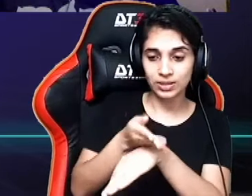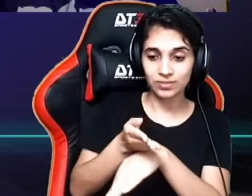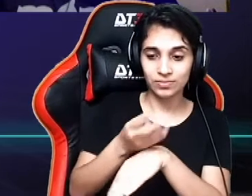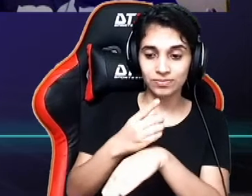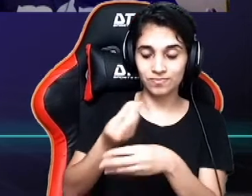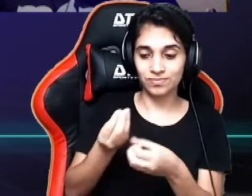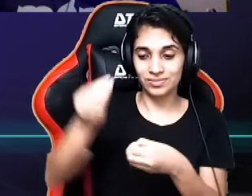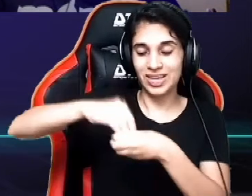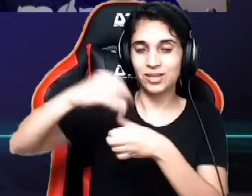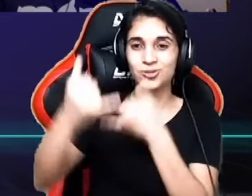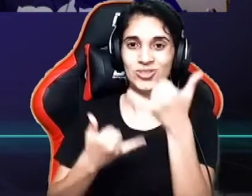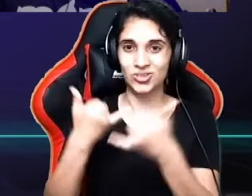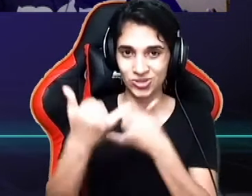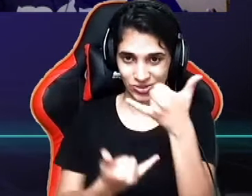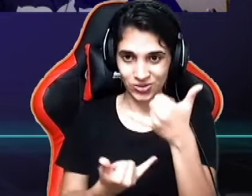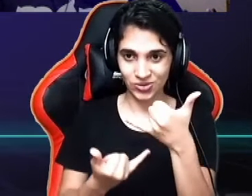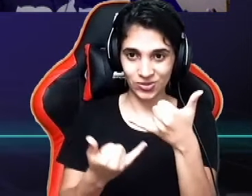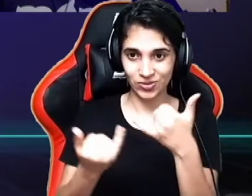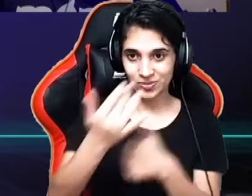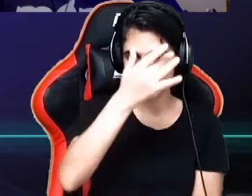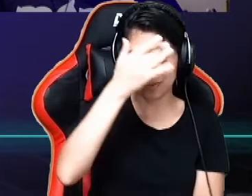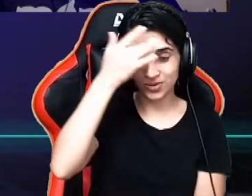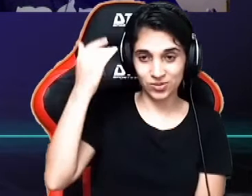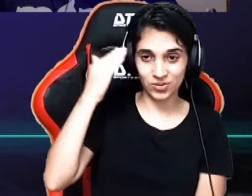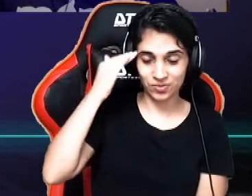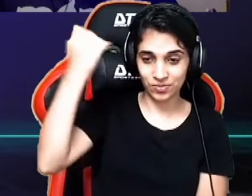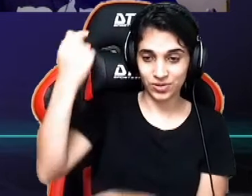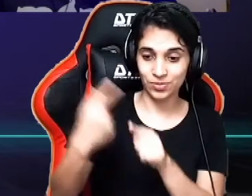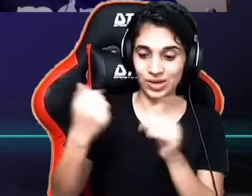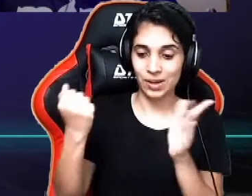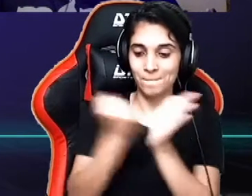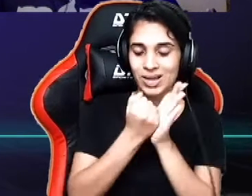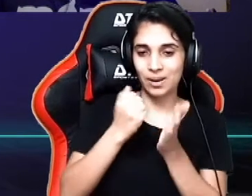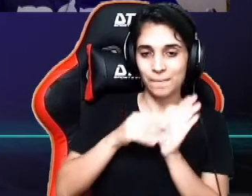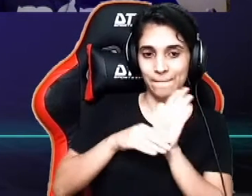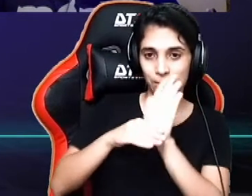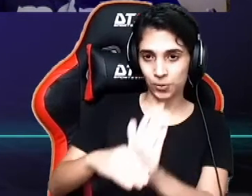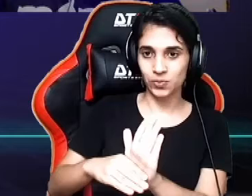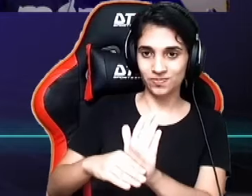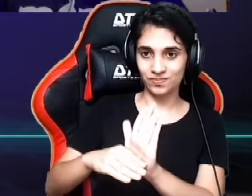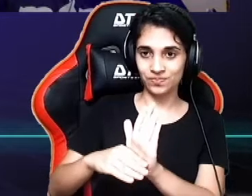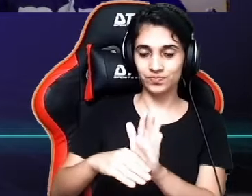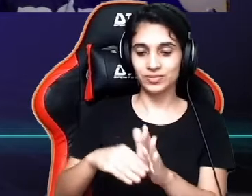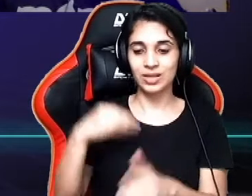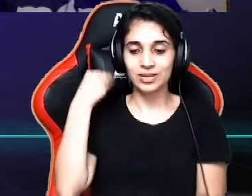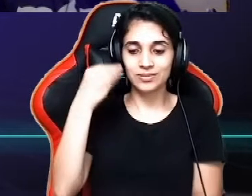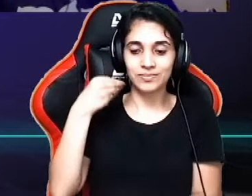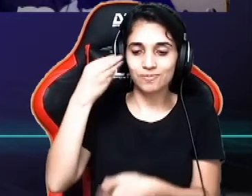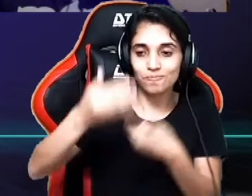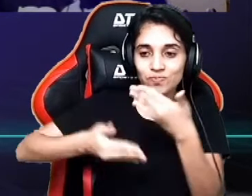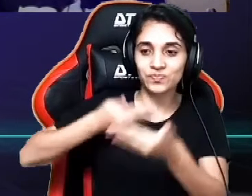as characters, real characters in those events supported by the brands. So those interactive experiences have